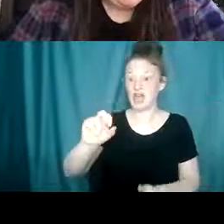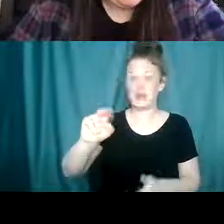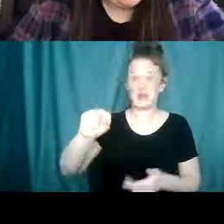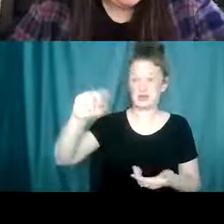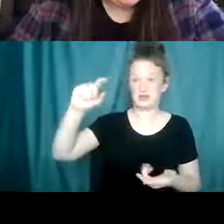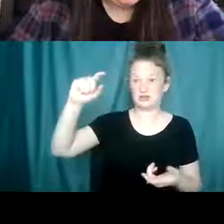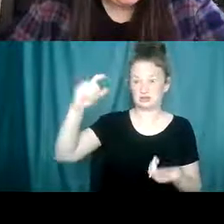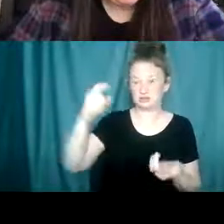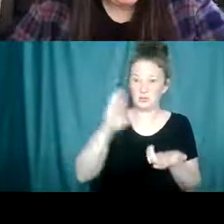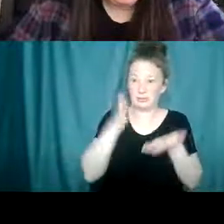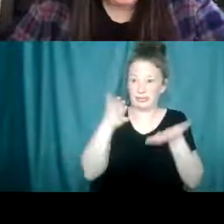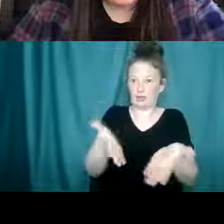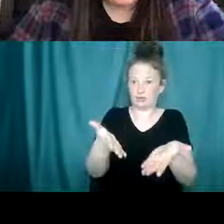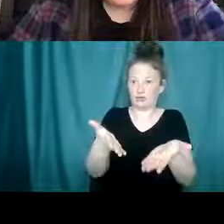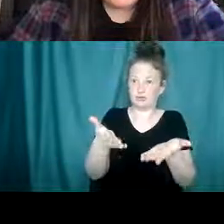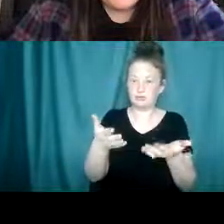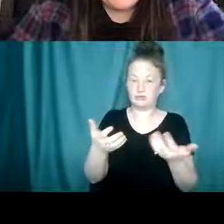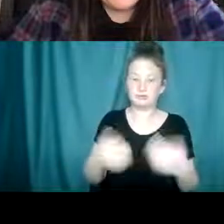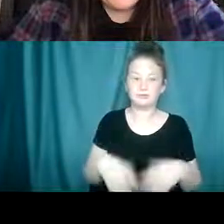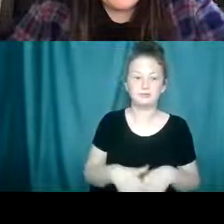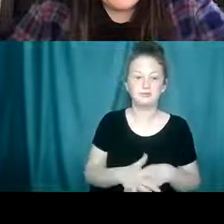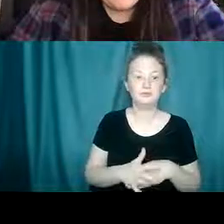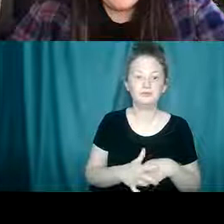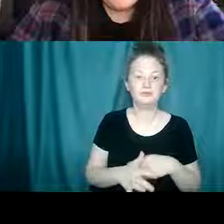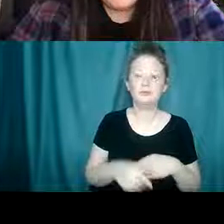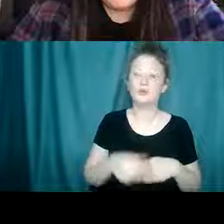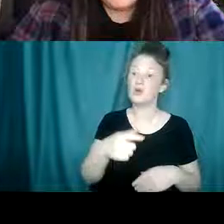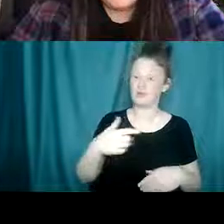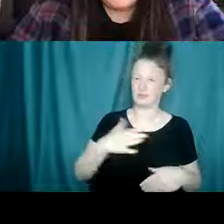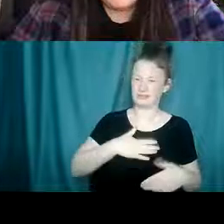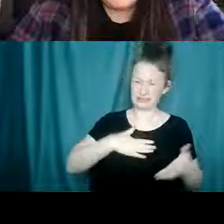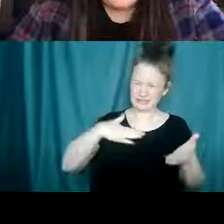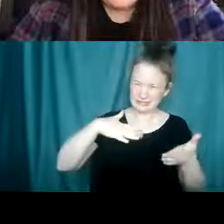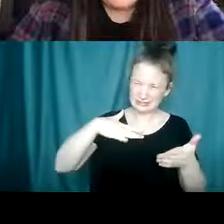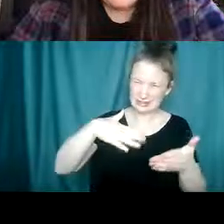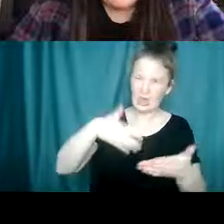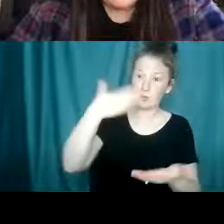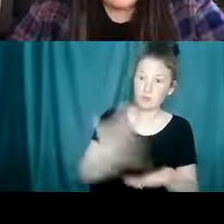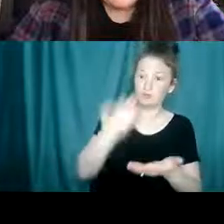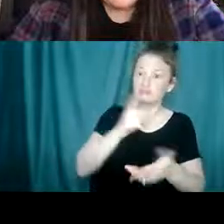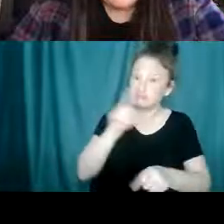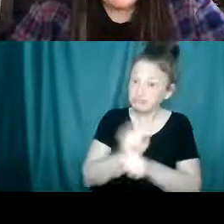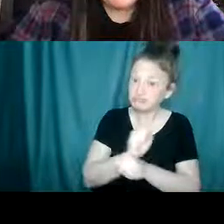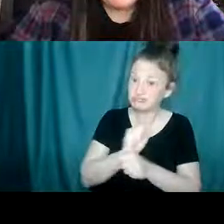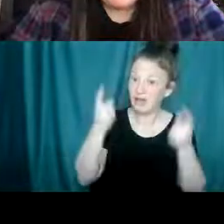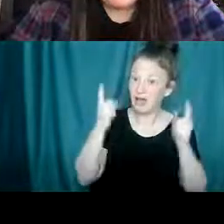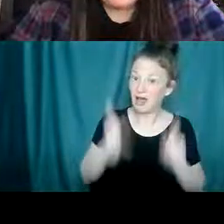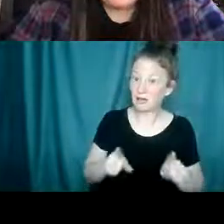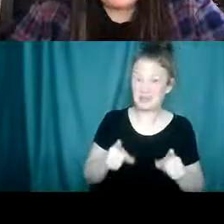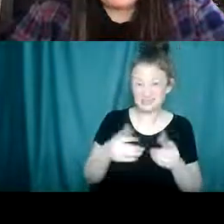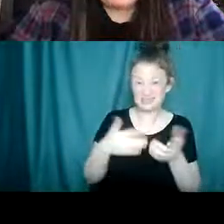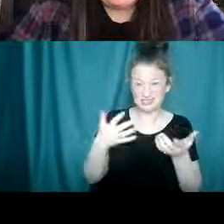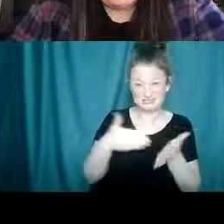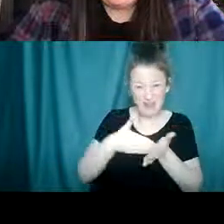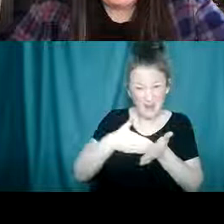much iron. And what we proved in my study is that this really happens, and it happens a lot.